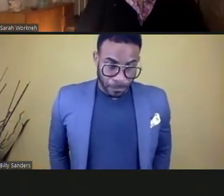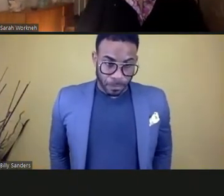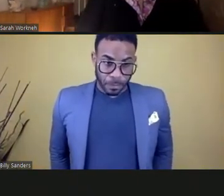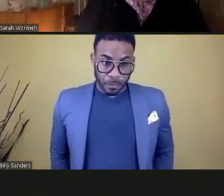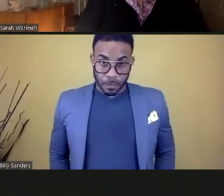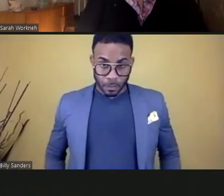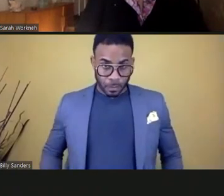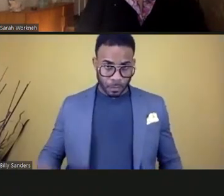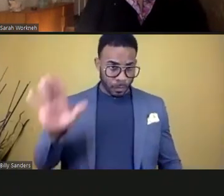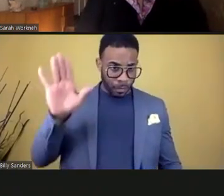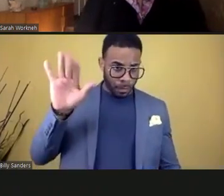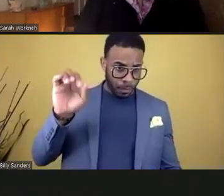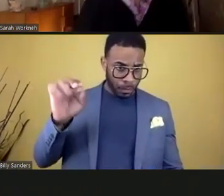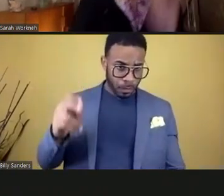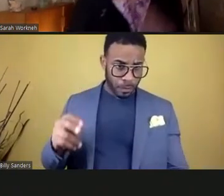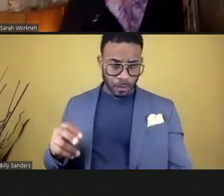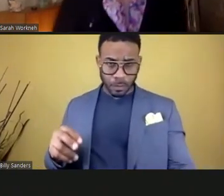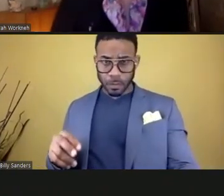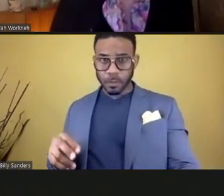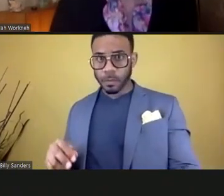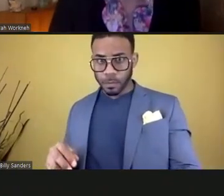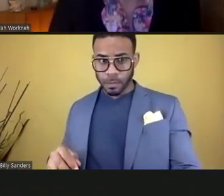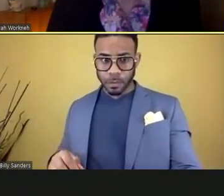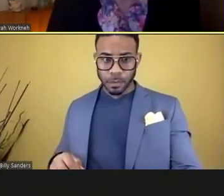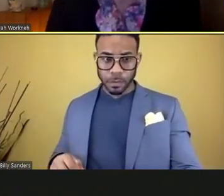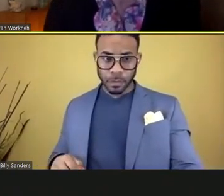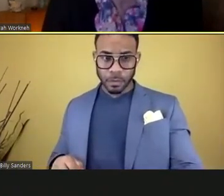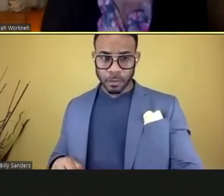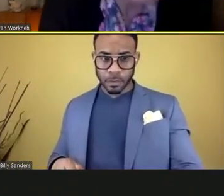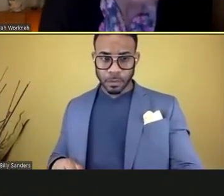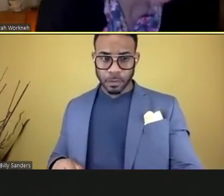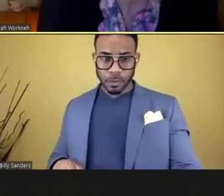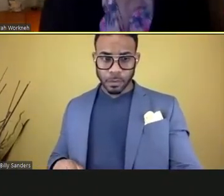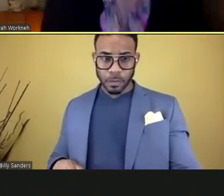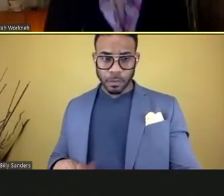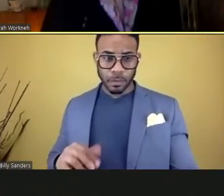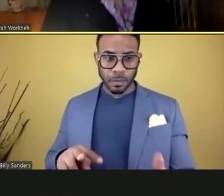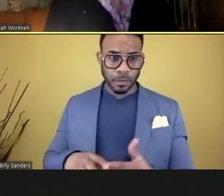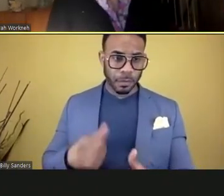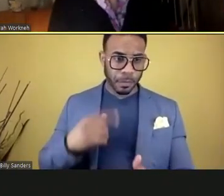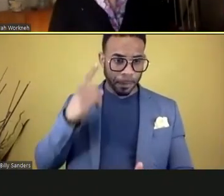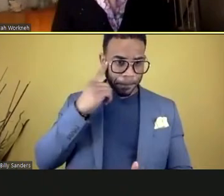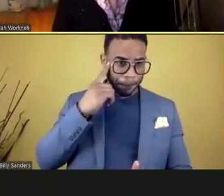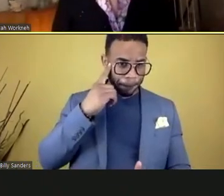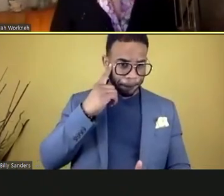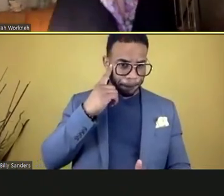Did you raise your hand, Sarah? Yes. Yeah, I mean, I think